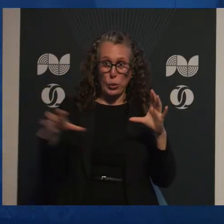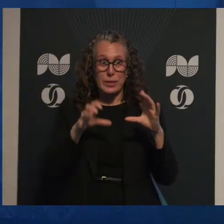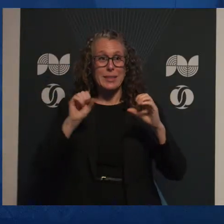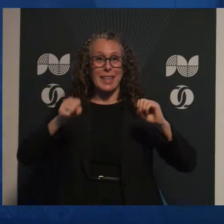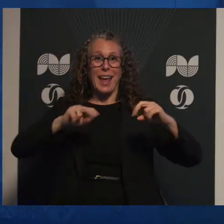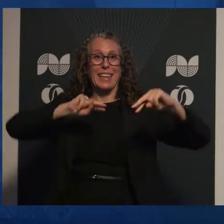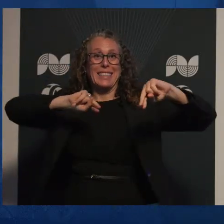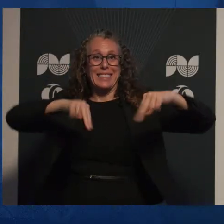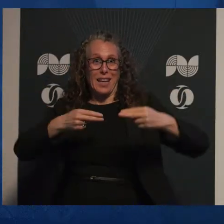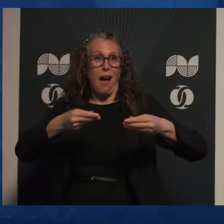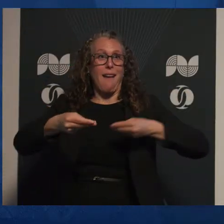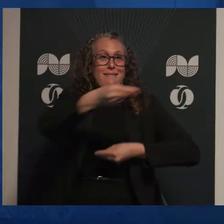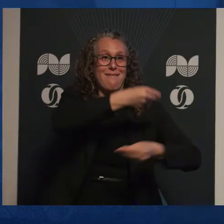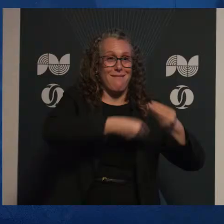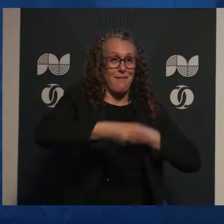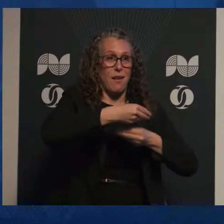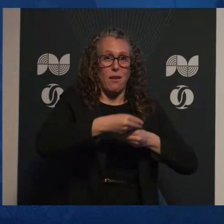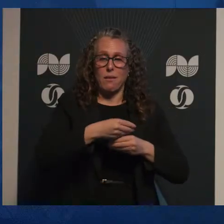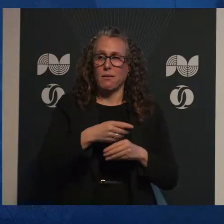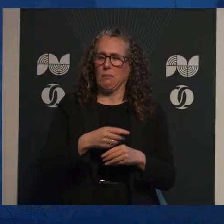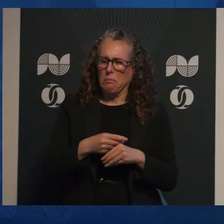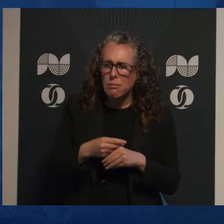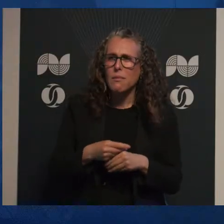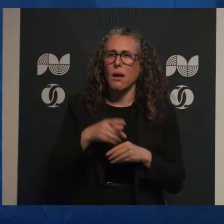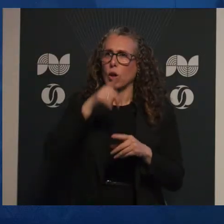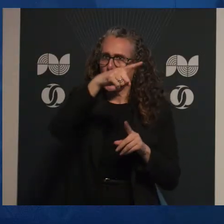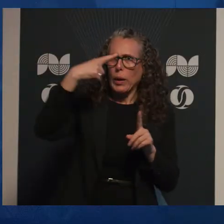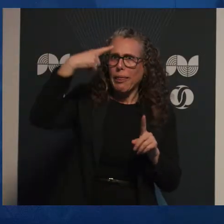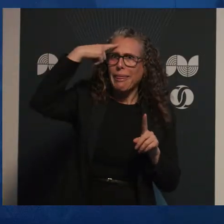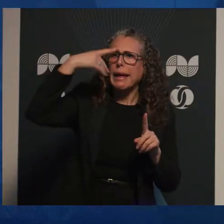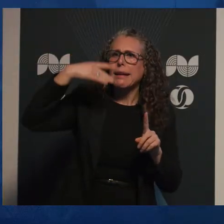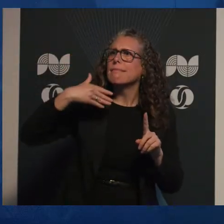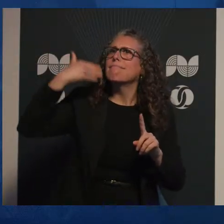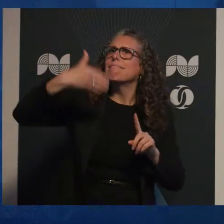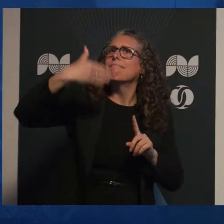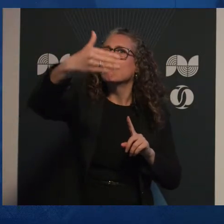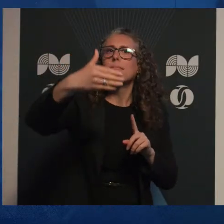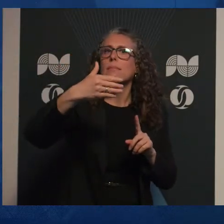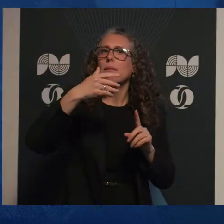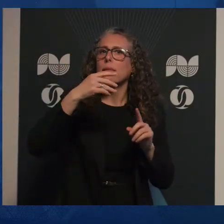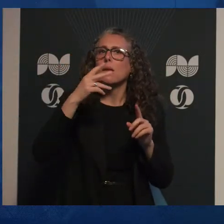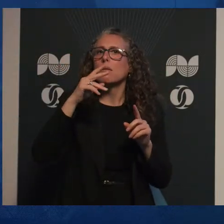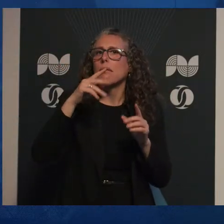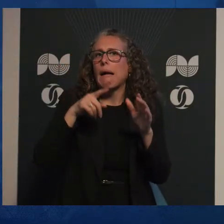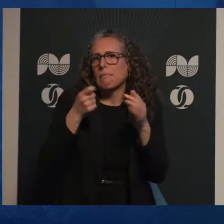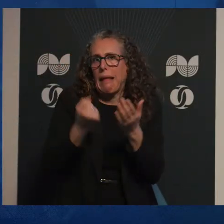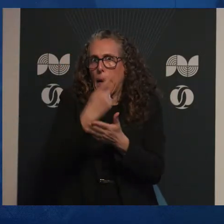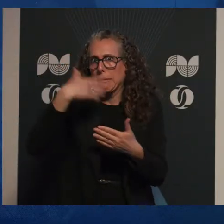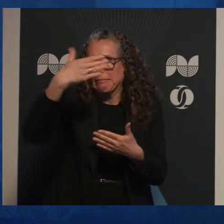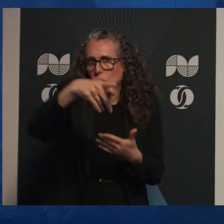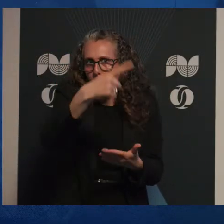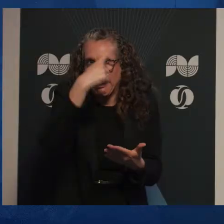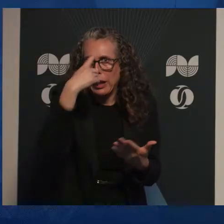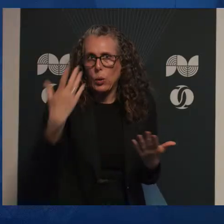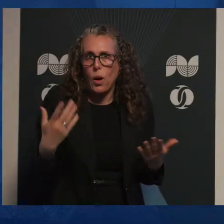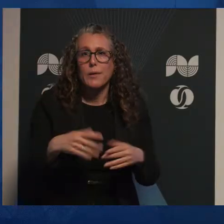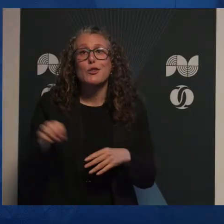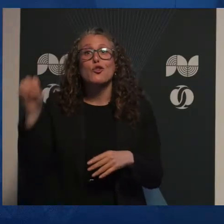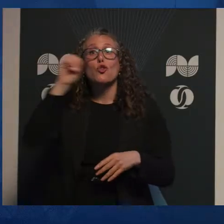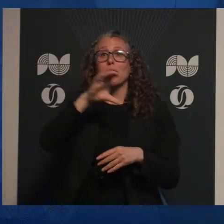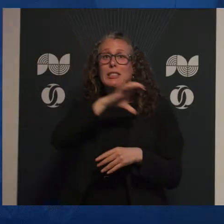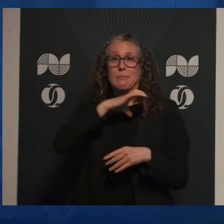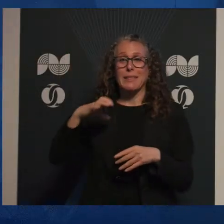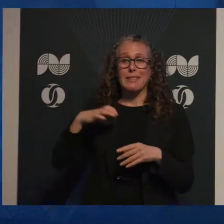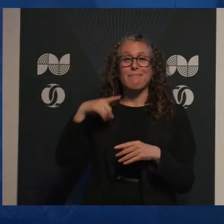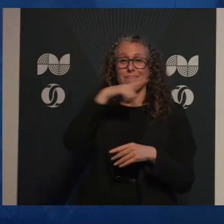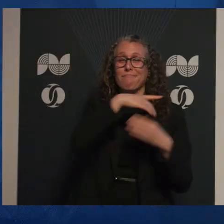global trade, you double down. What can we expect in the month and year ahead? I think the commissioner responsible for trade, Maros Šefčovič,